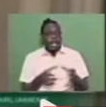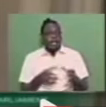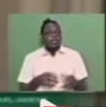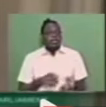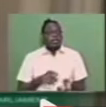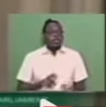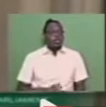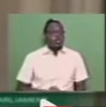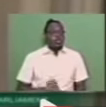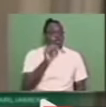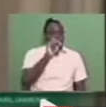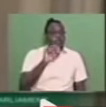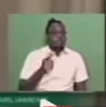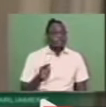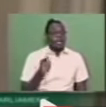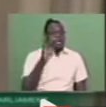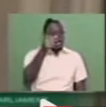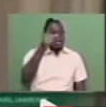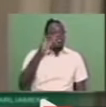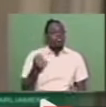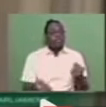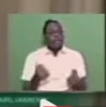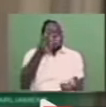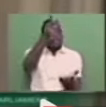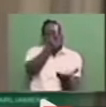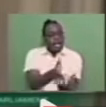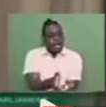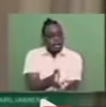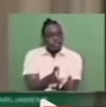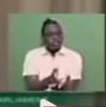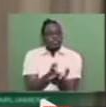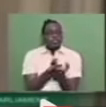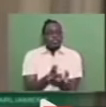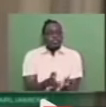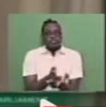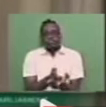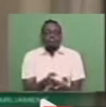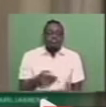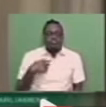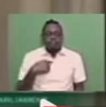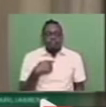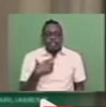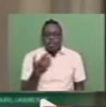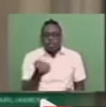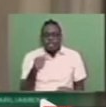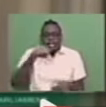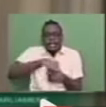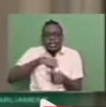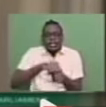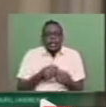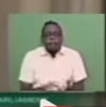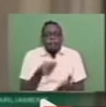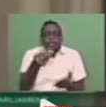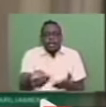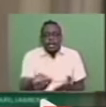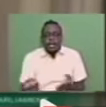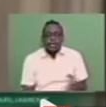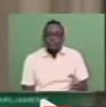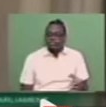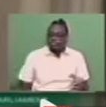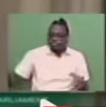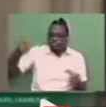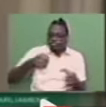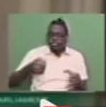transit on or to passing by Point-a-Pier in close proximity or to stations that are close to